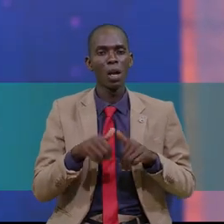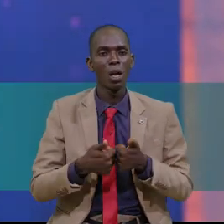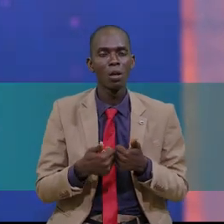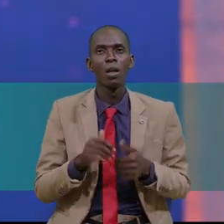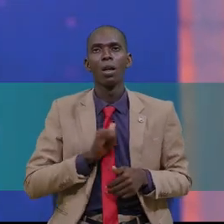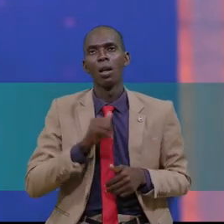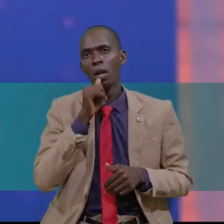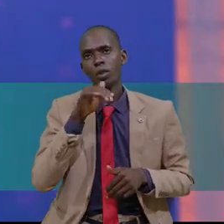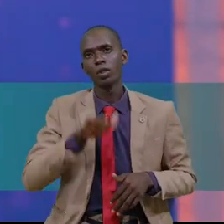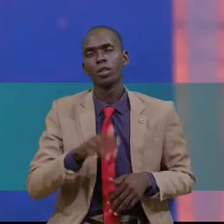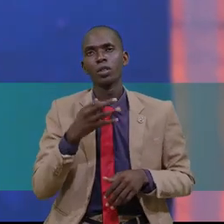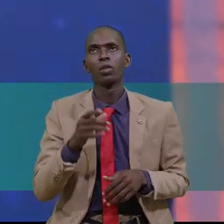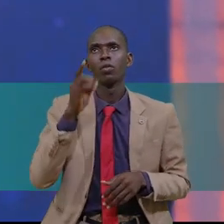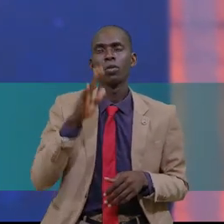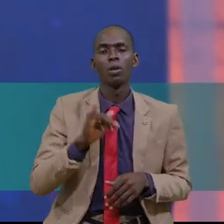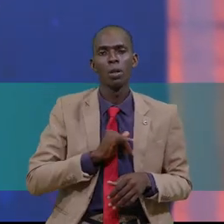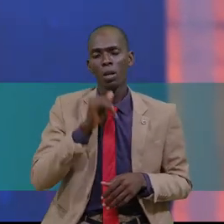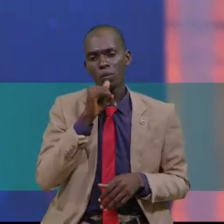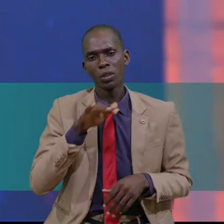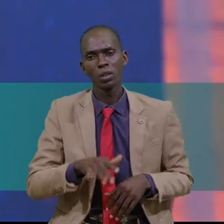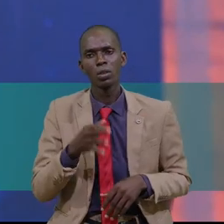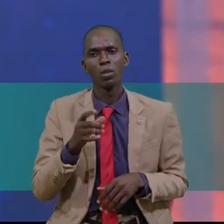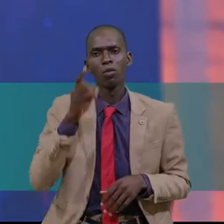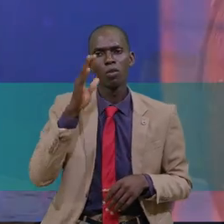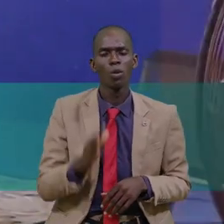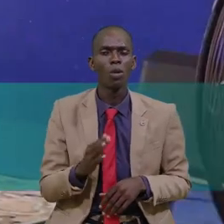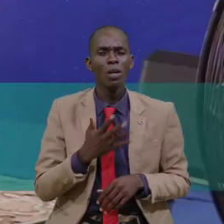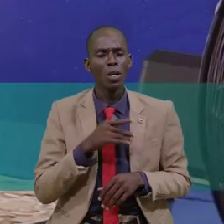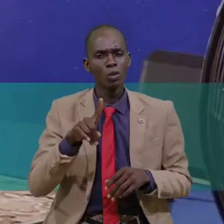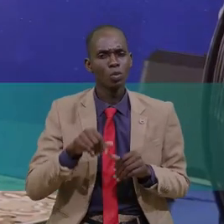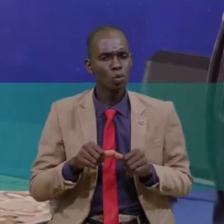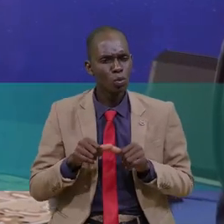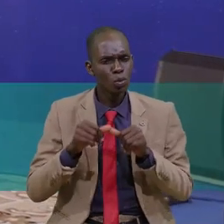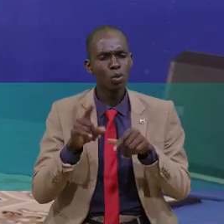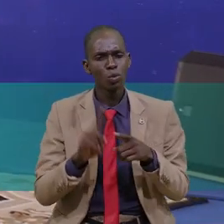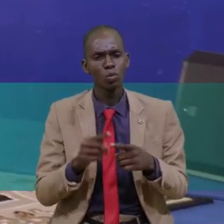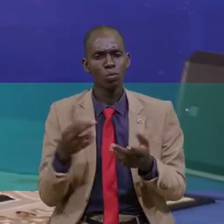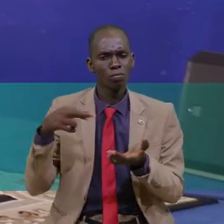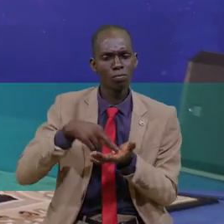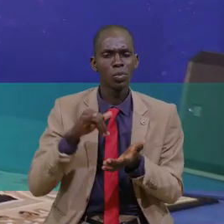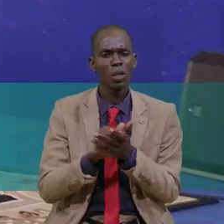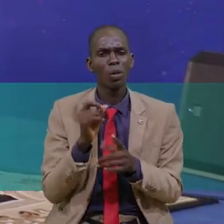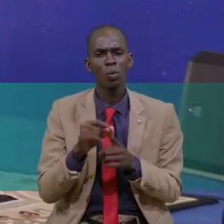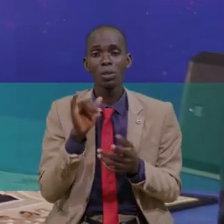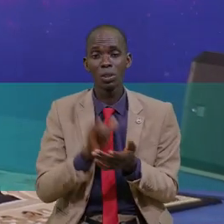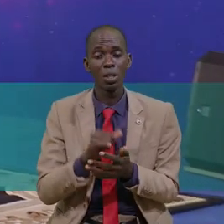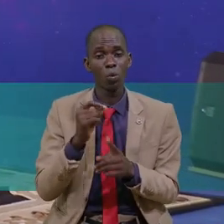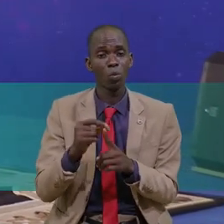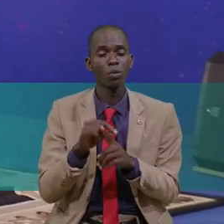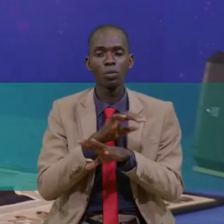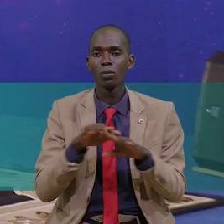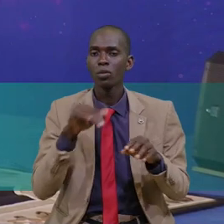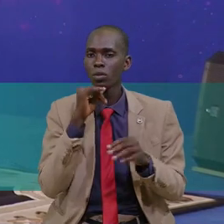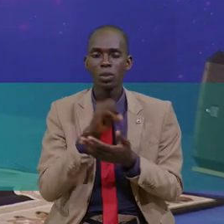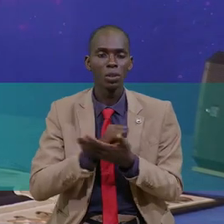is screaming. And then you keep on repeating, I'm a child. That one doesn't sanctify anybody but